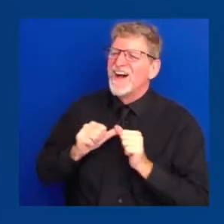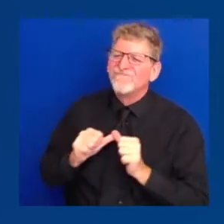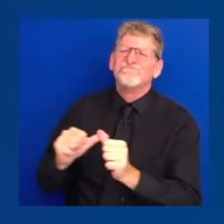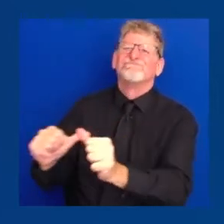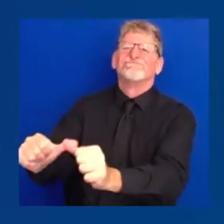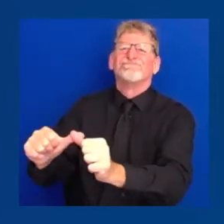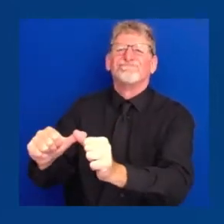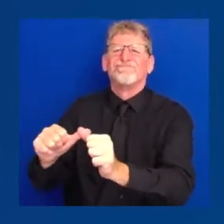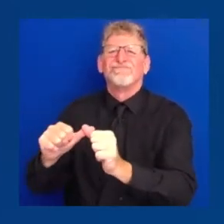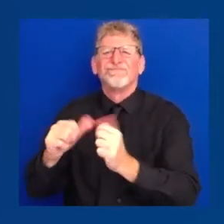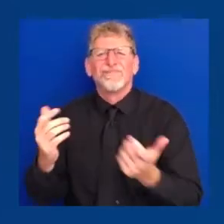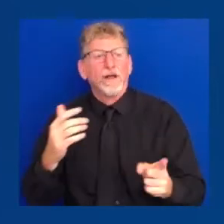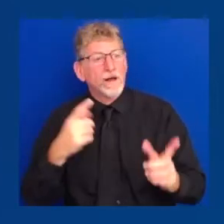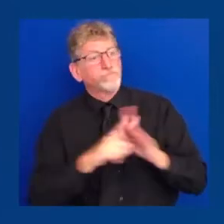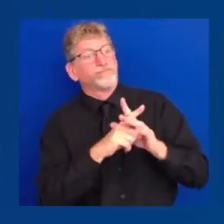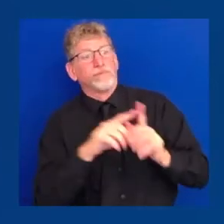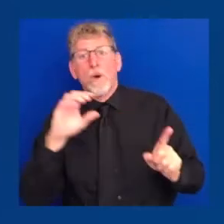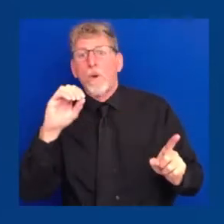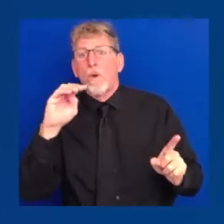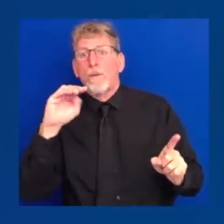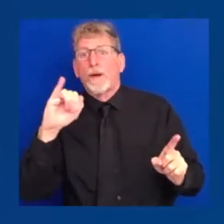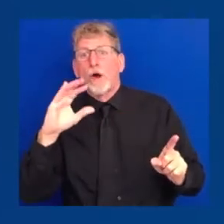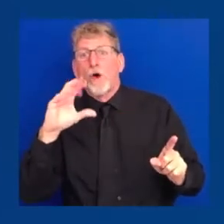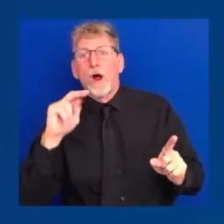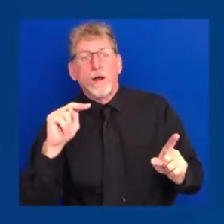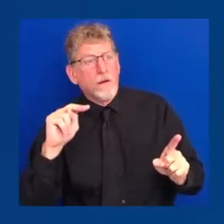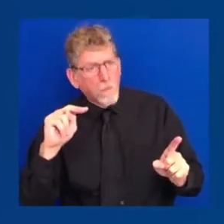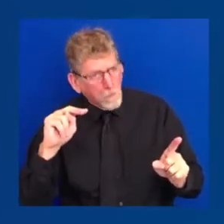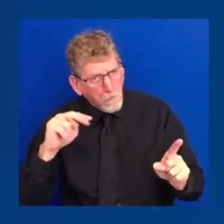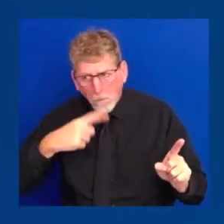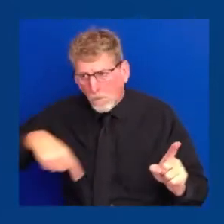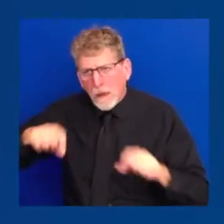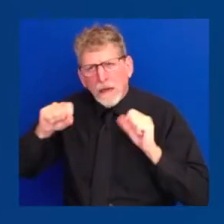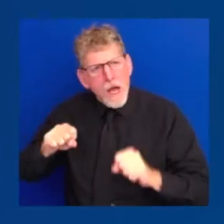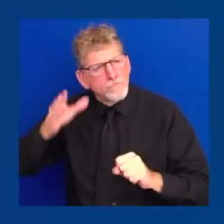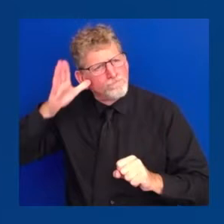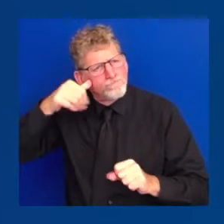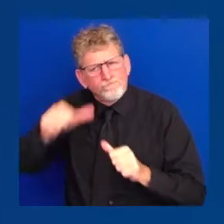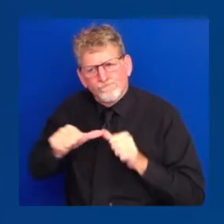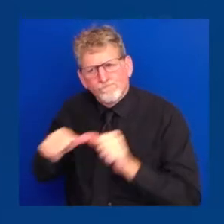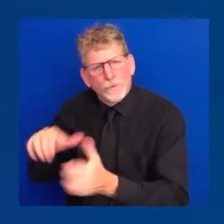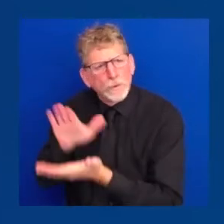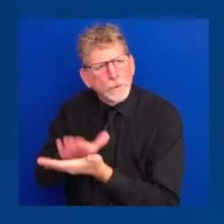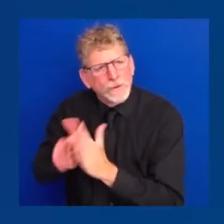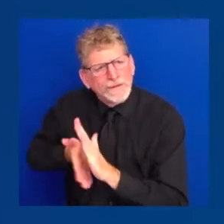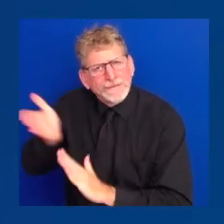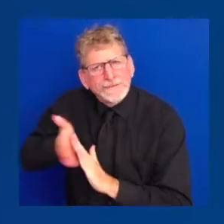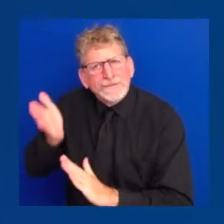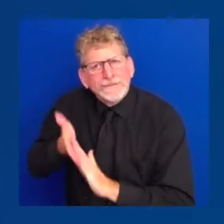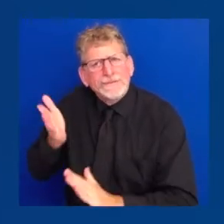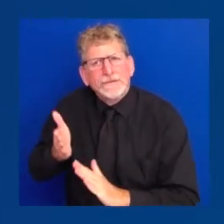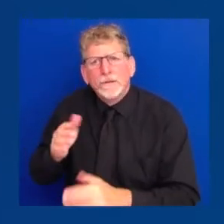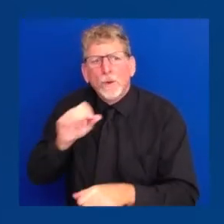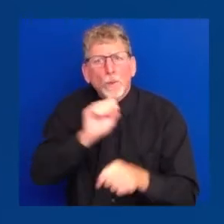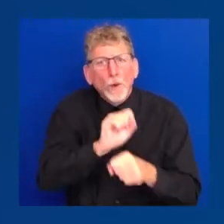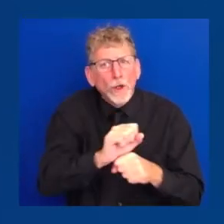Under the President's plan, we'll continue to ensure that our schools, workers, and workplaces have the resources they